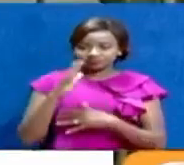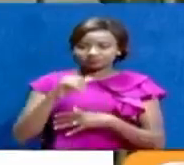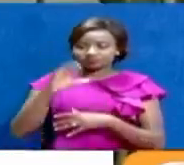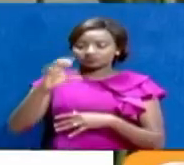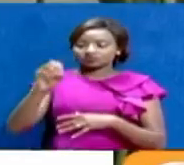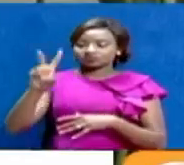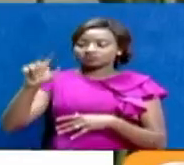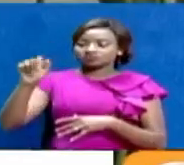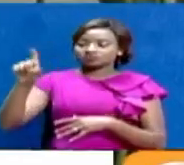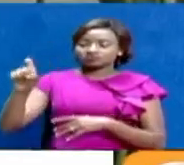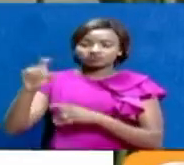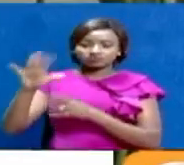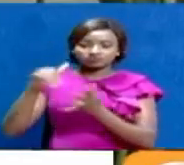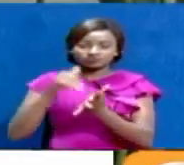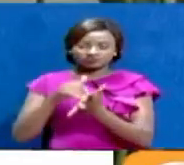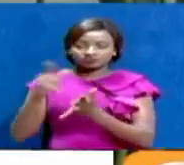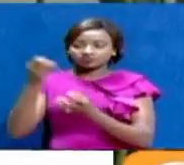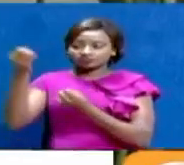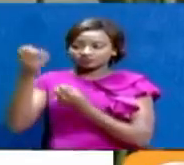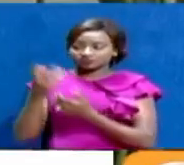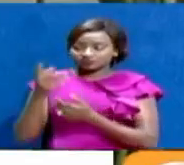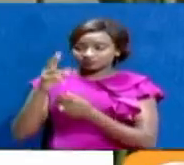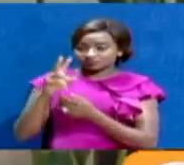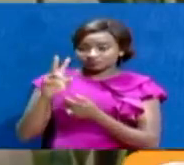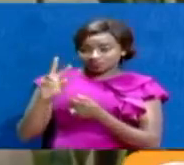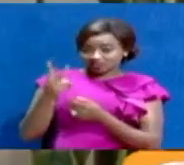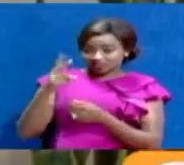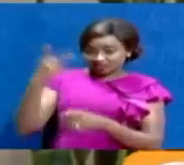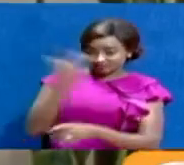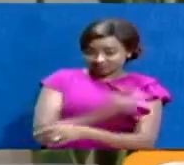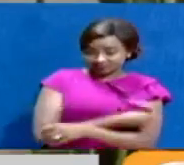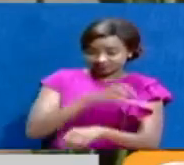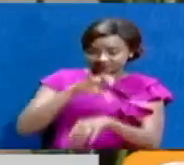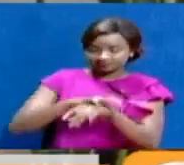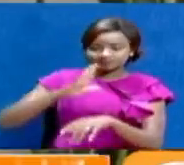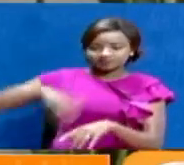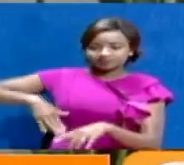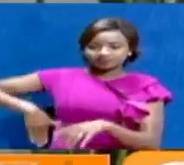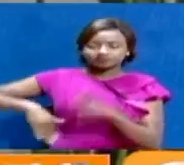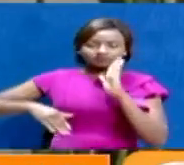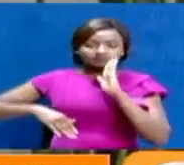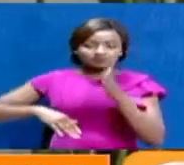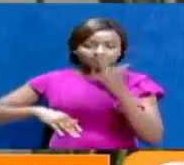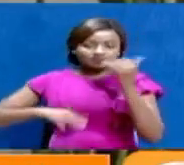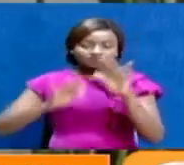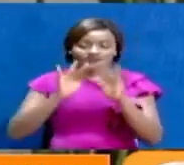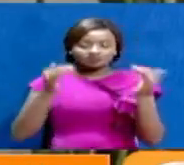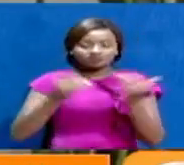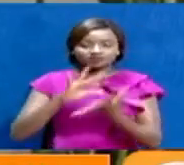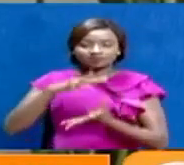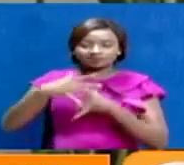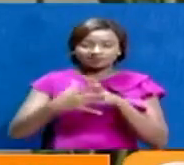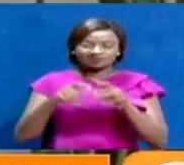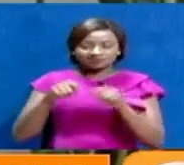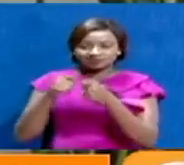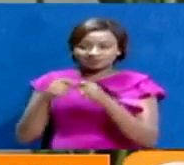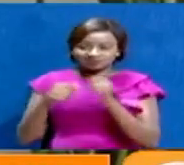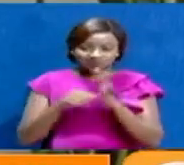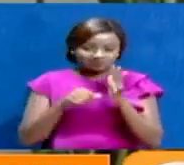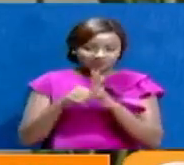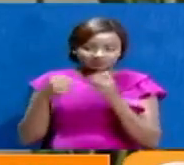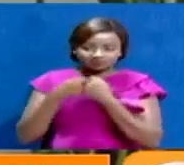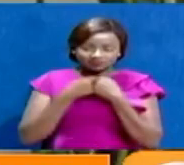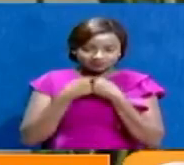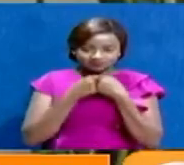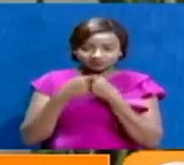COVAX facility, telling us that there could be a delay due to global disruptions. I think we've all seen what